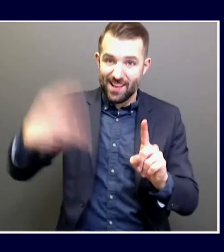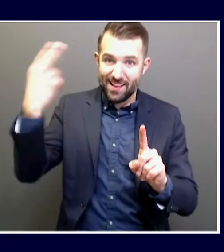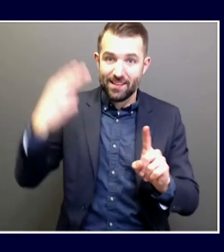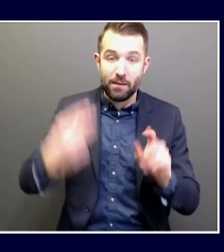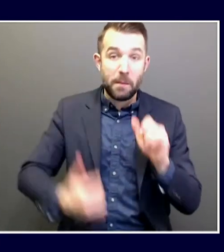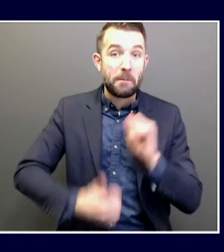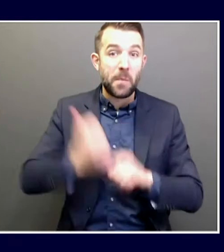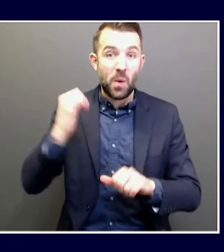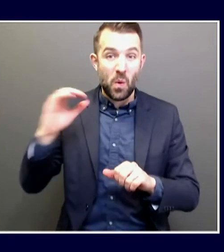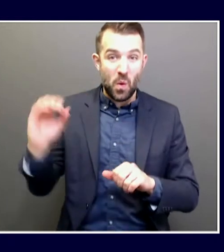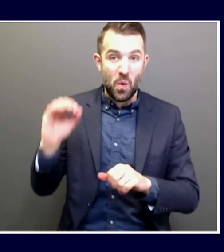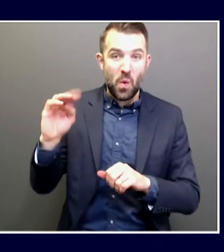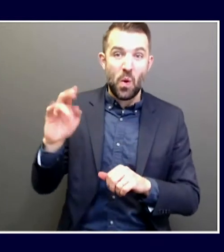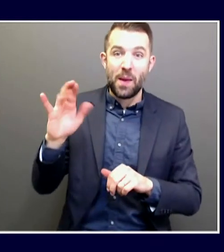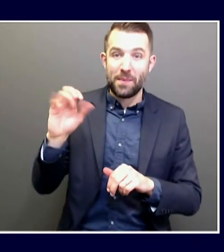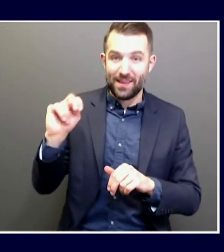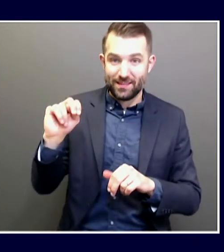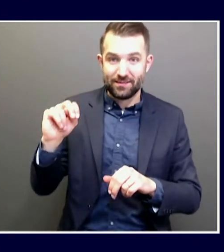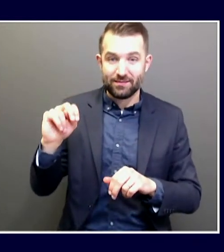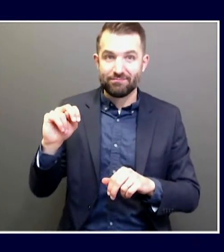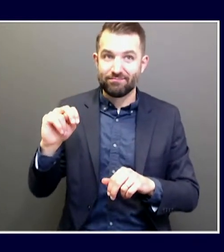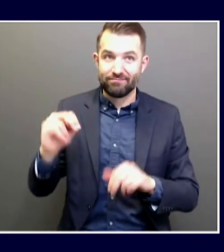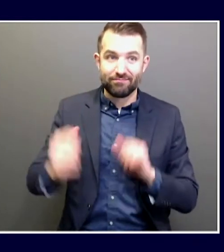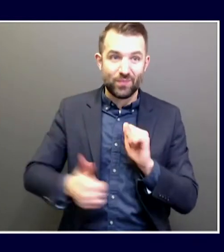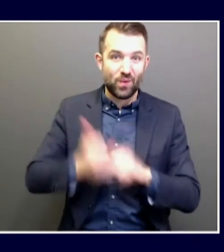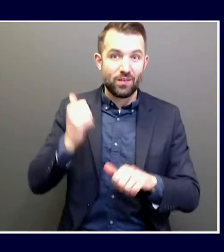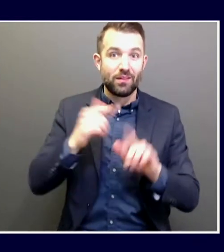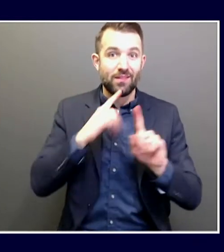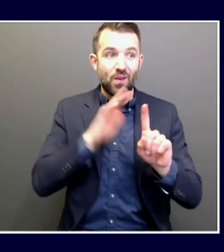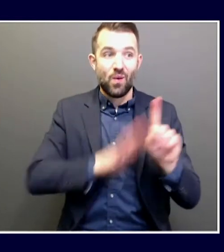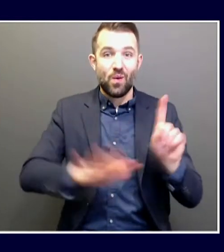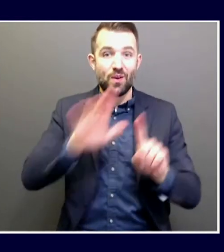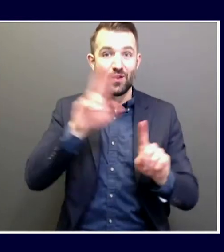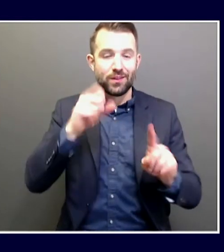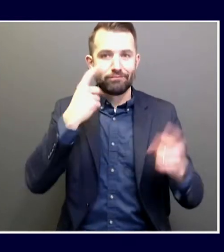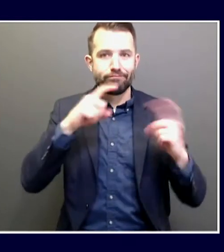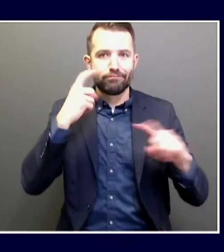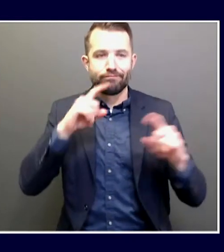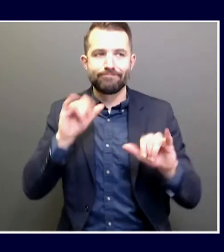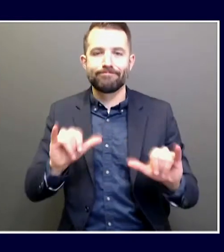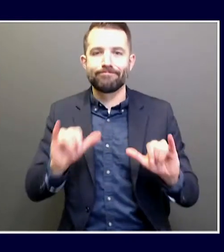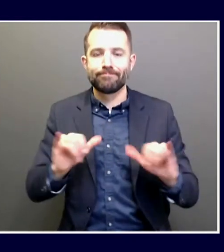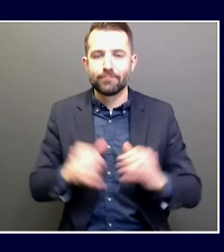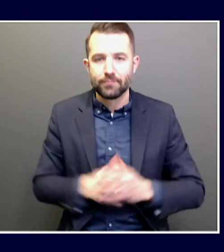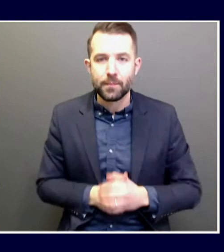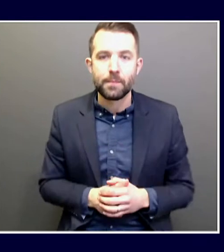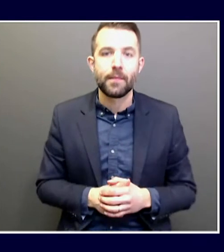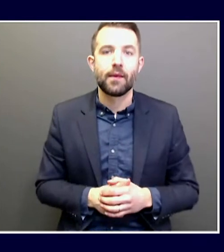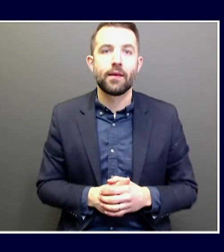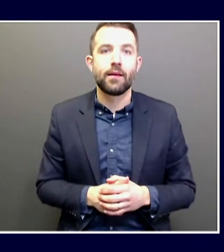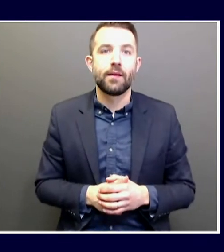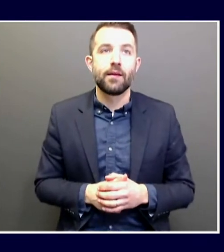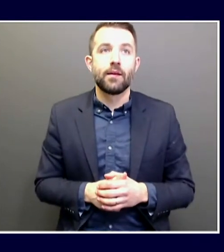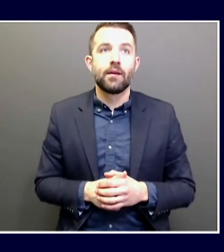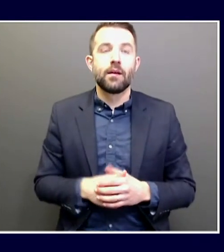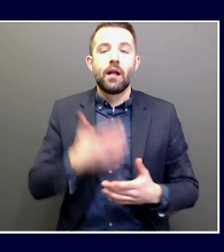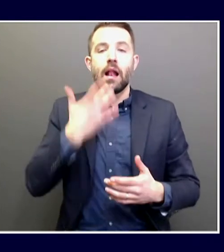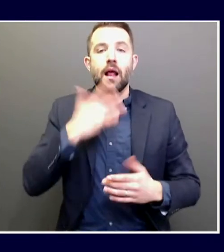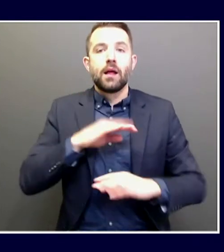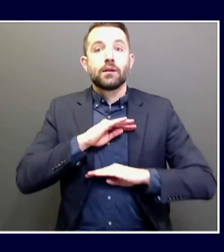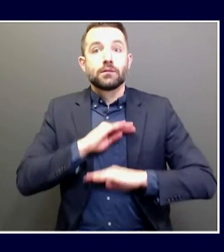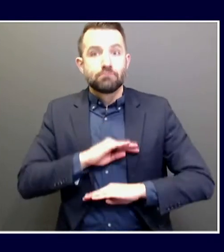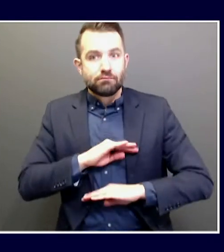been a phenomenon that we've seen across the country. Thankfully, it continues to be the case, and you're correct, that children in